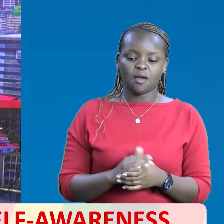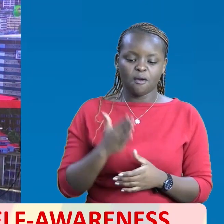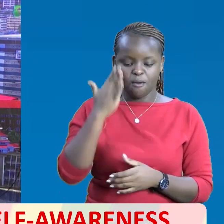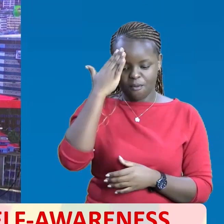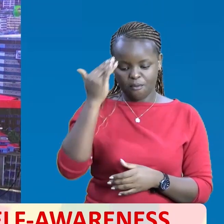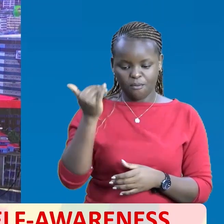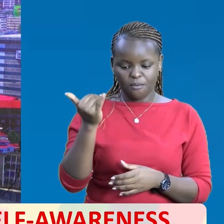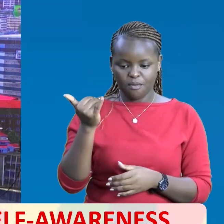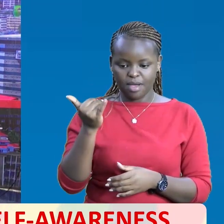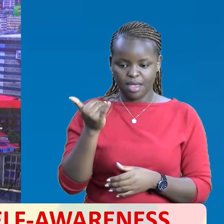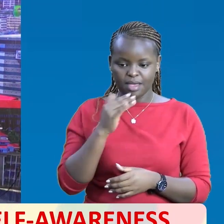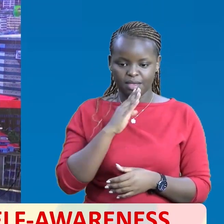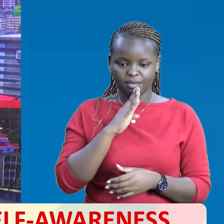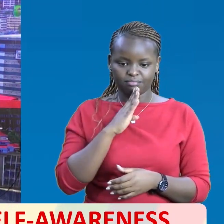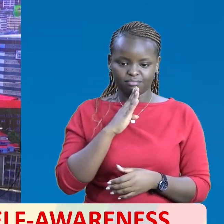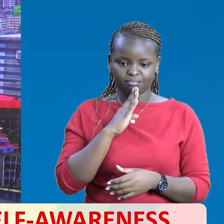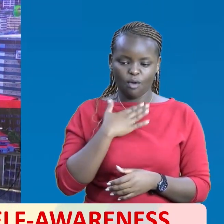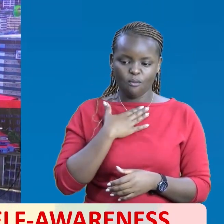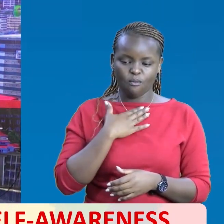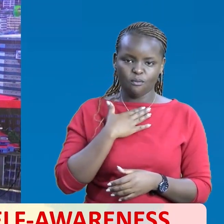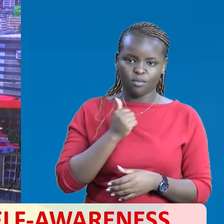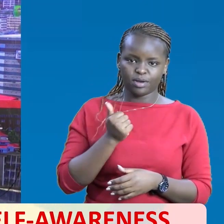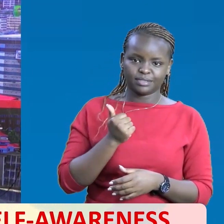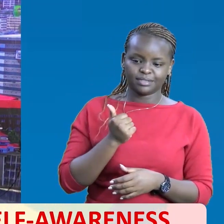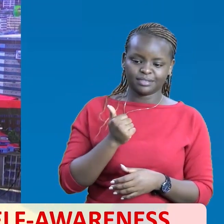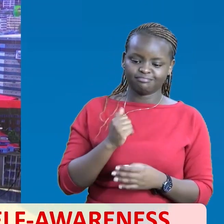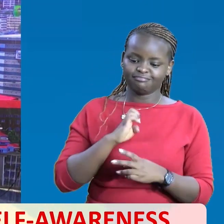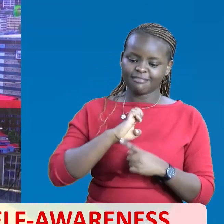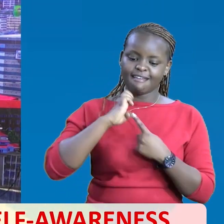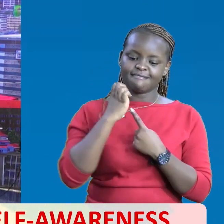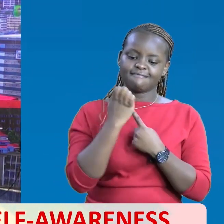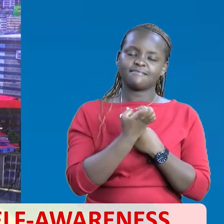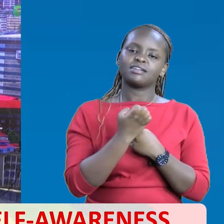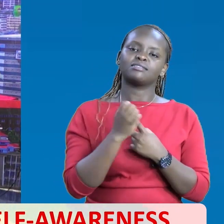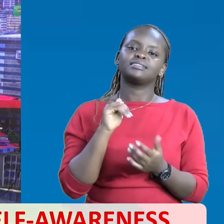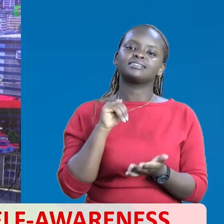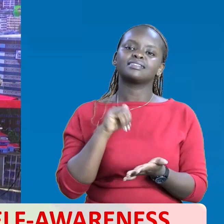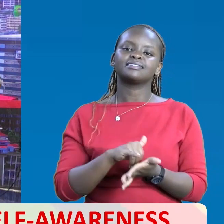want to be in such kind of environment? So you have to change